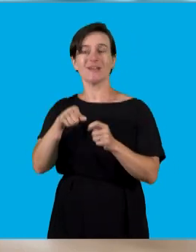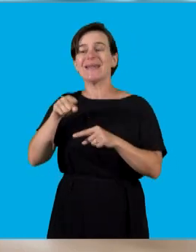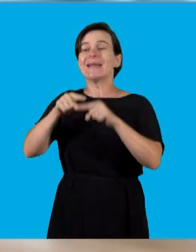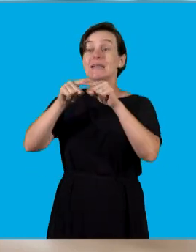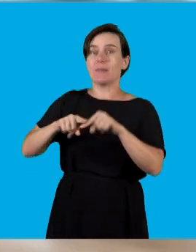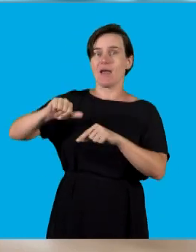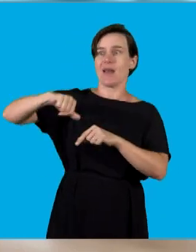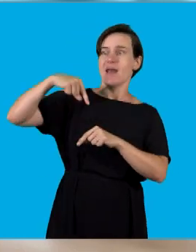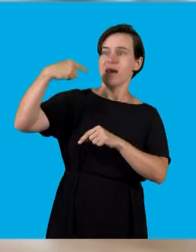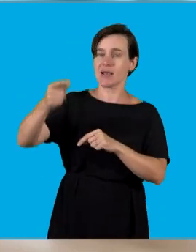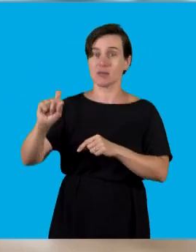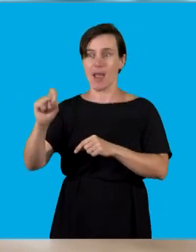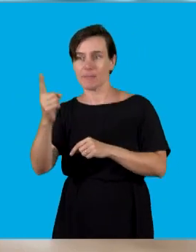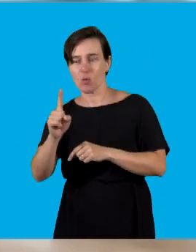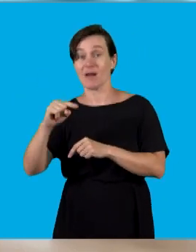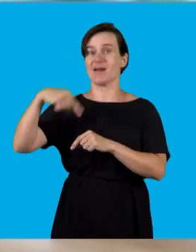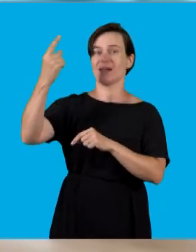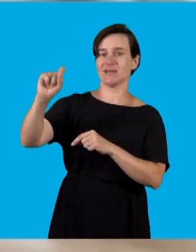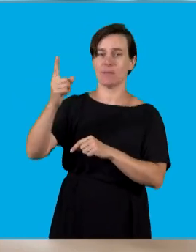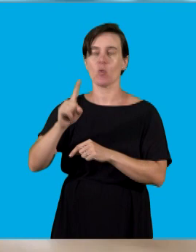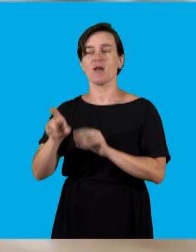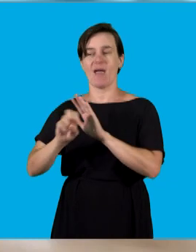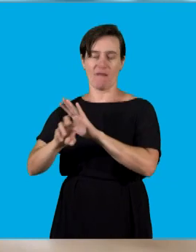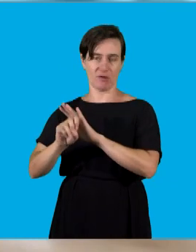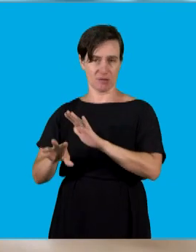to the next event that is going to happen.